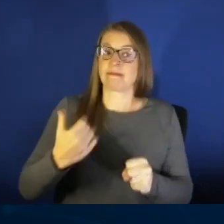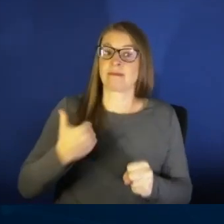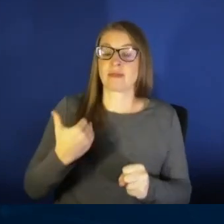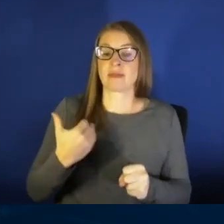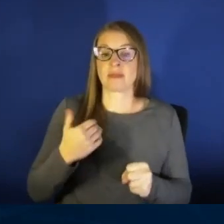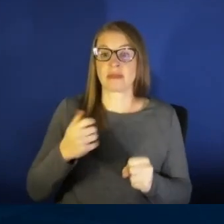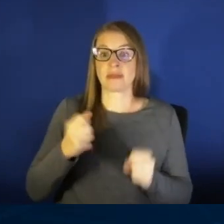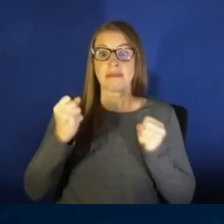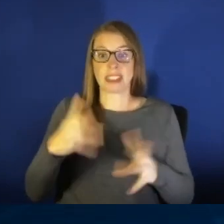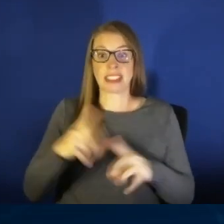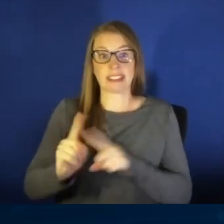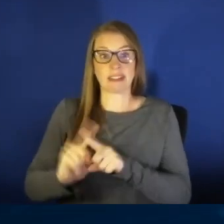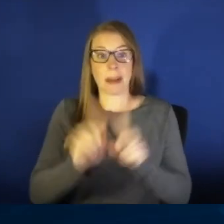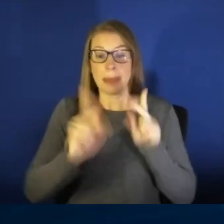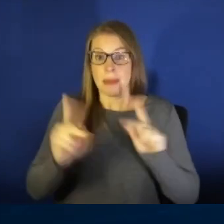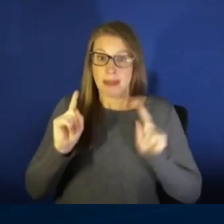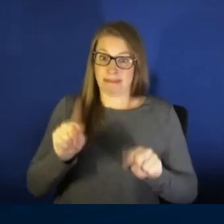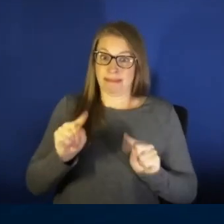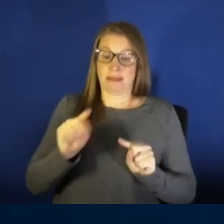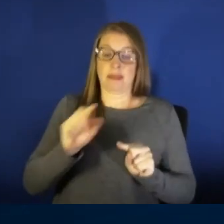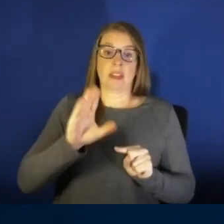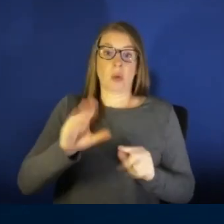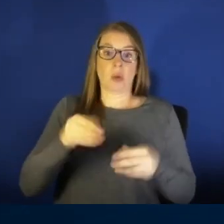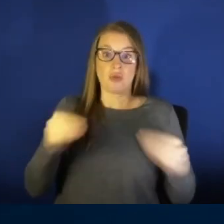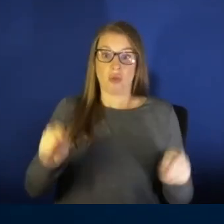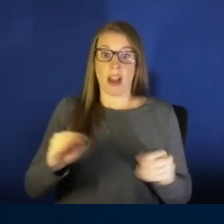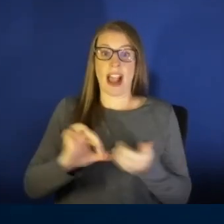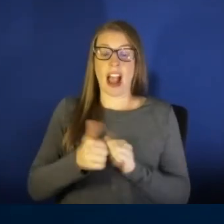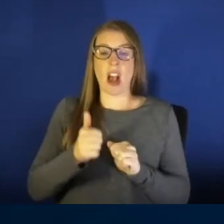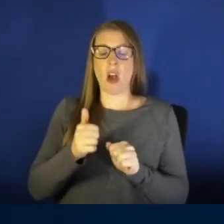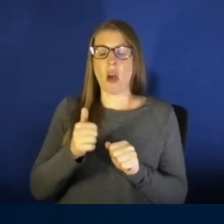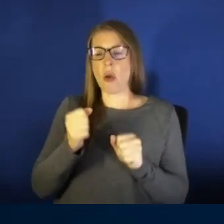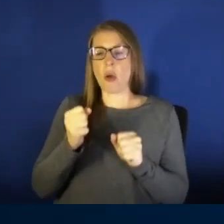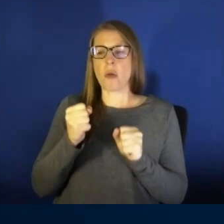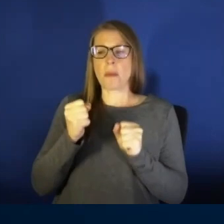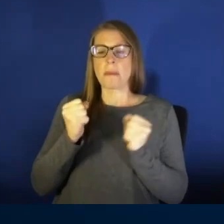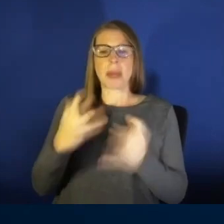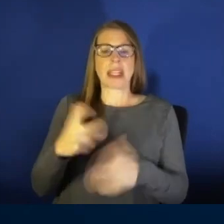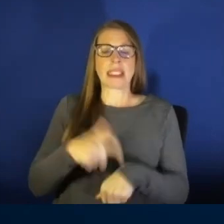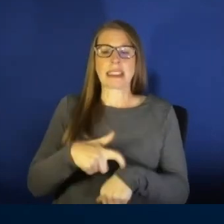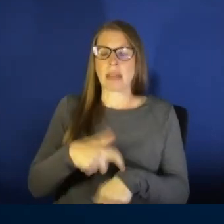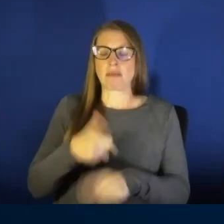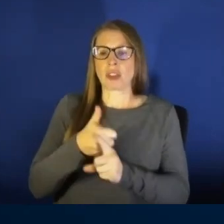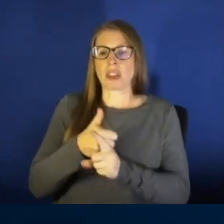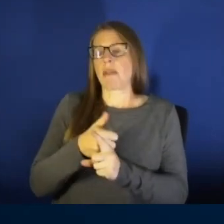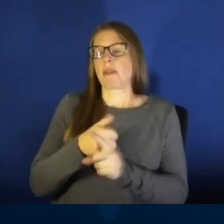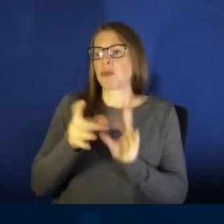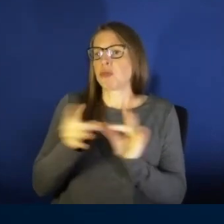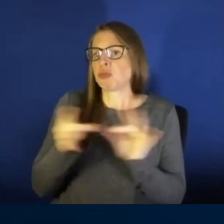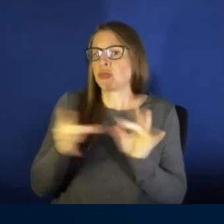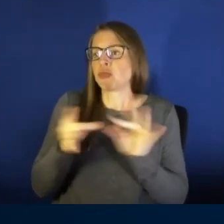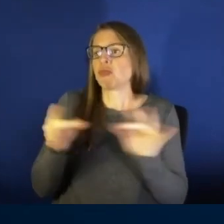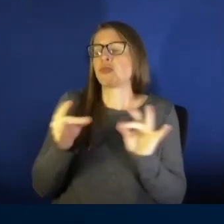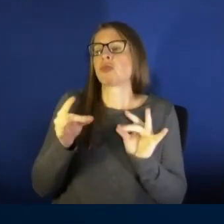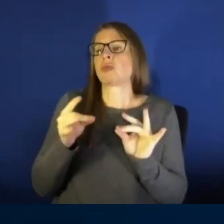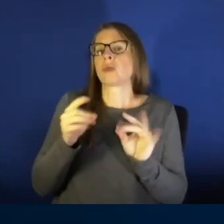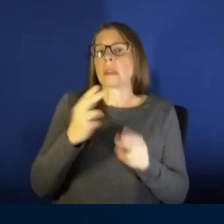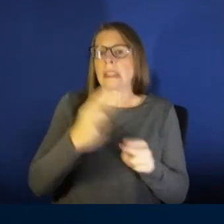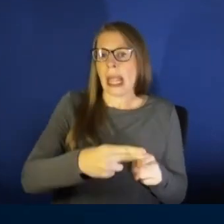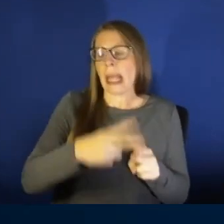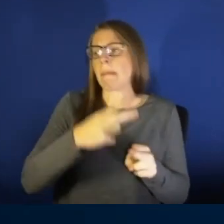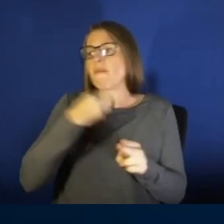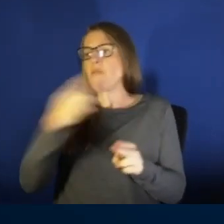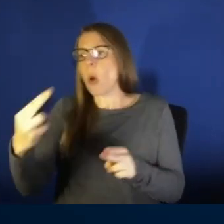come into your store. And how much do you use that platform and that opportunity and just your name and voice in the community to share, certainly not